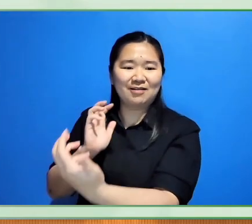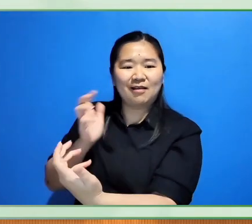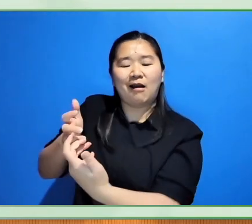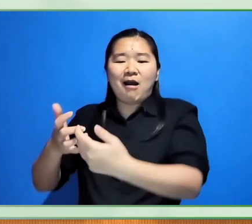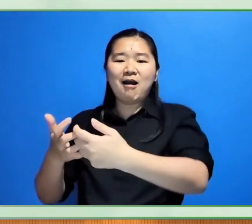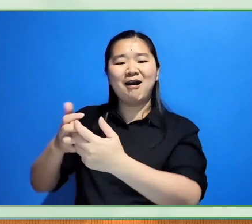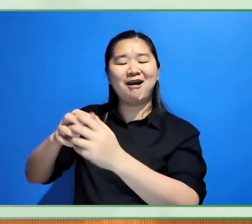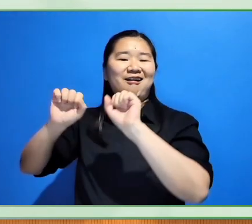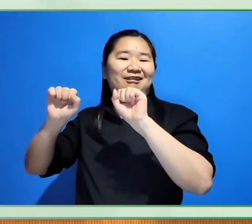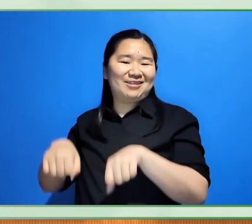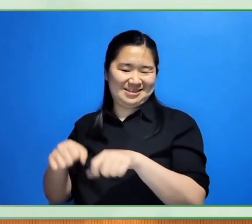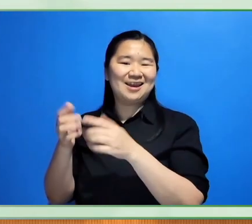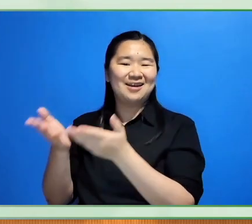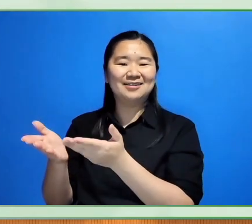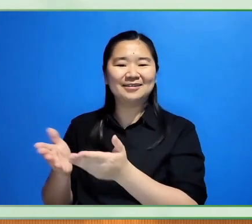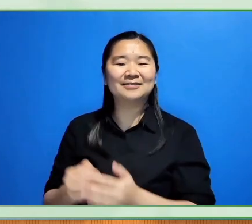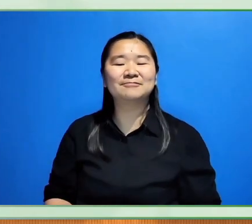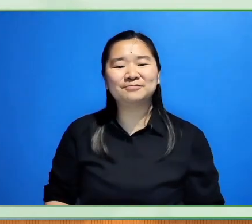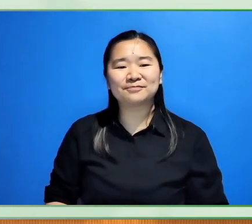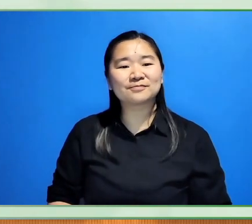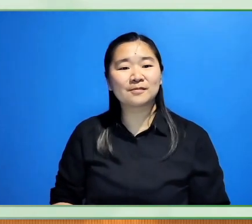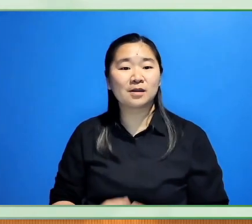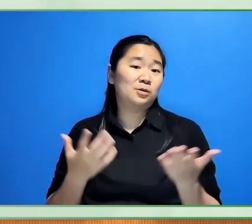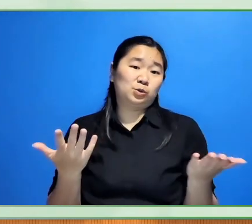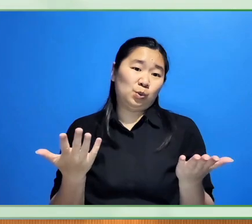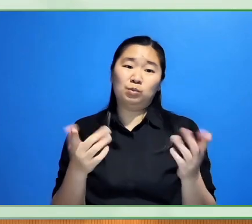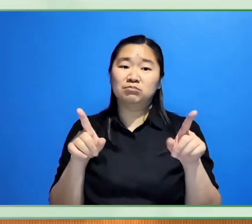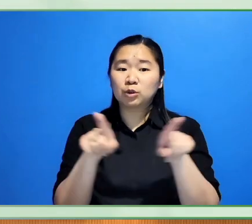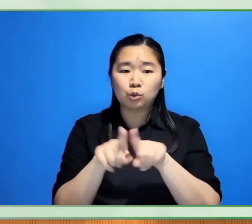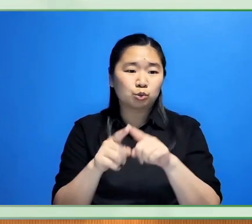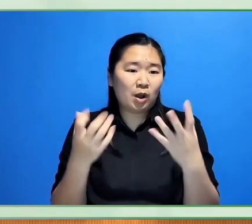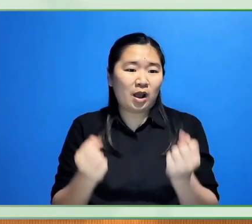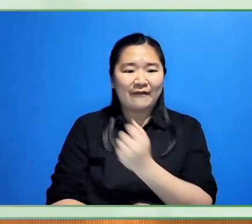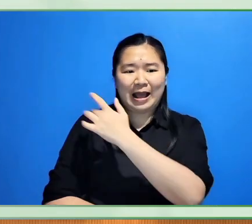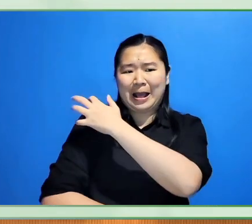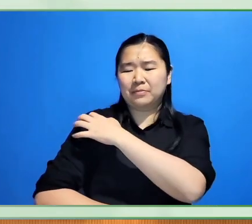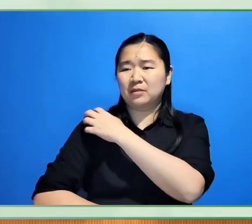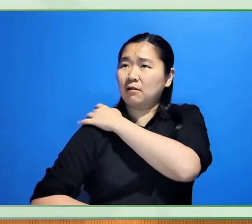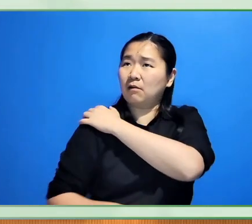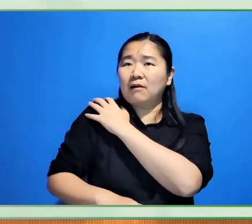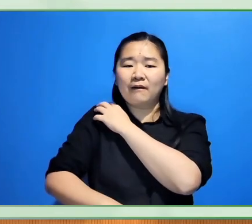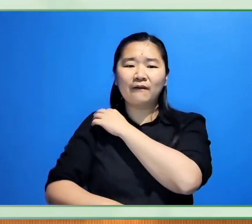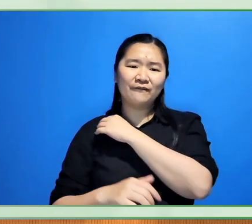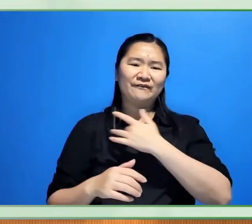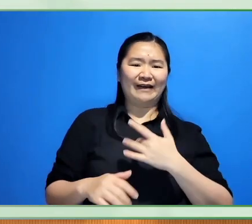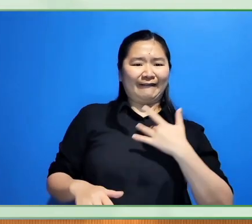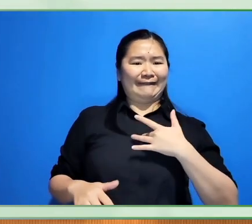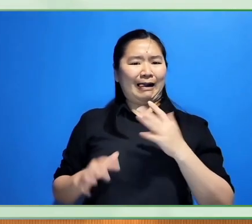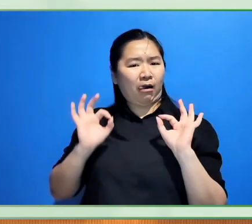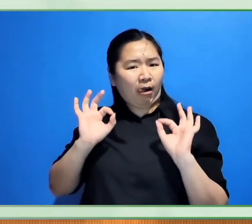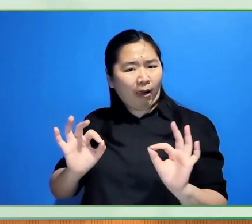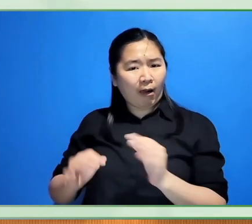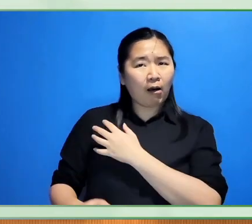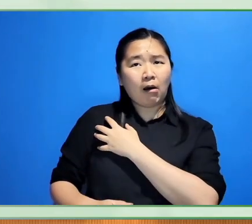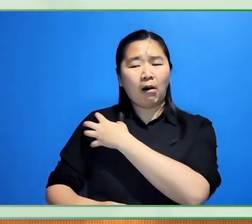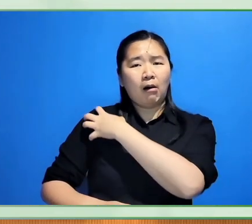grip. You can customize the skin color. There are, under the glove, you can have multiple buttons to change modes. For example, there